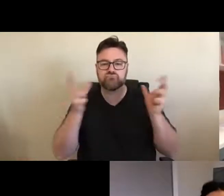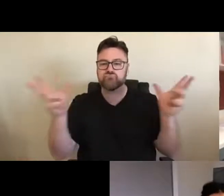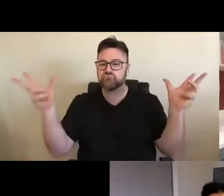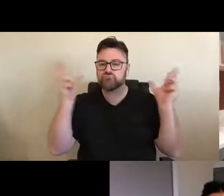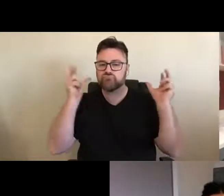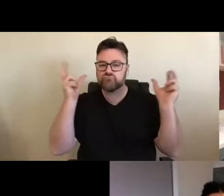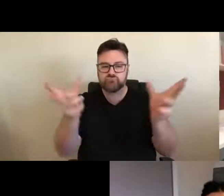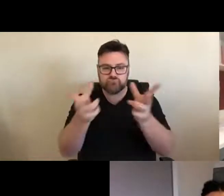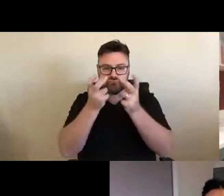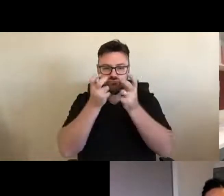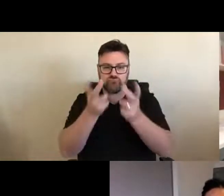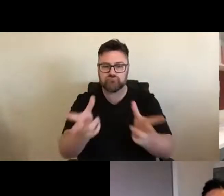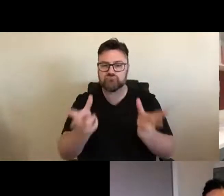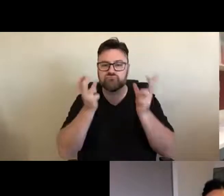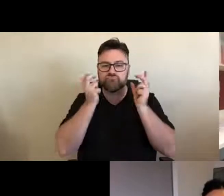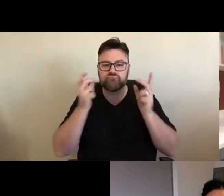eliminate distractions,